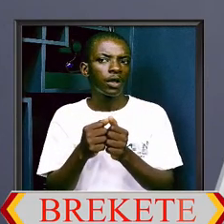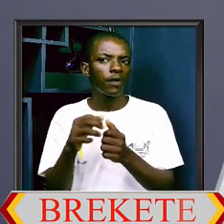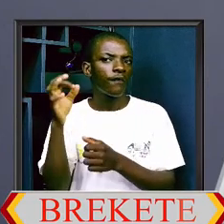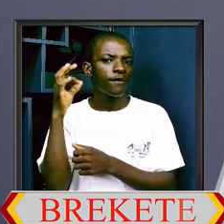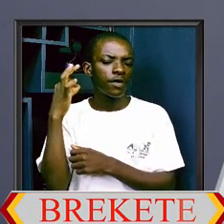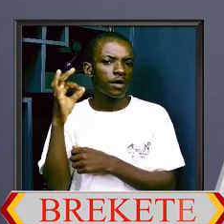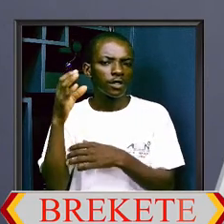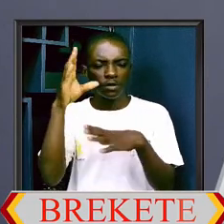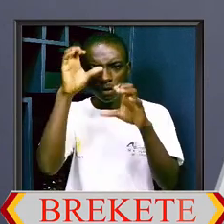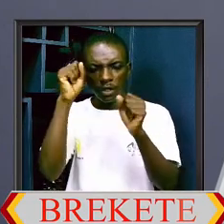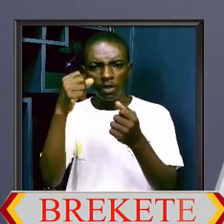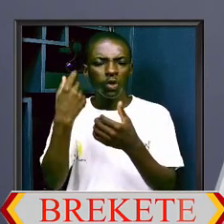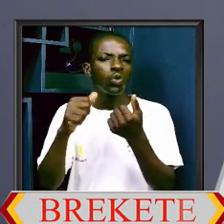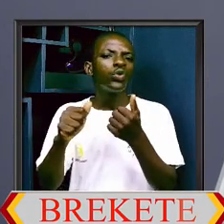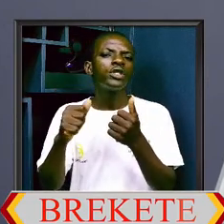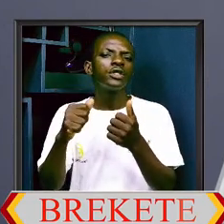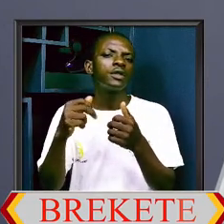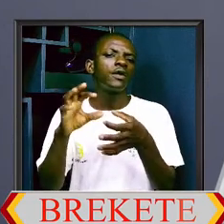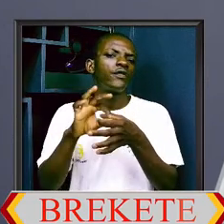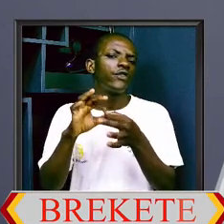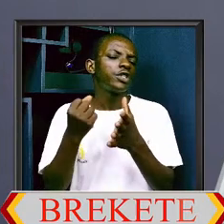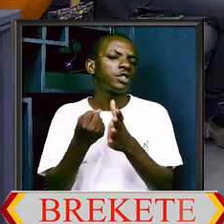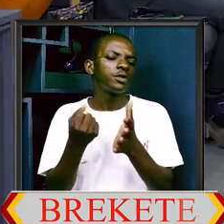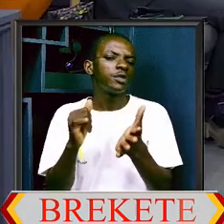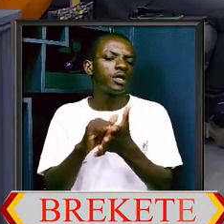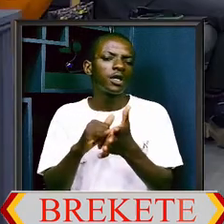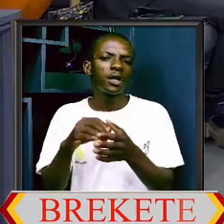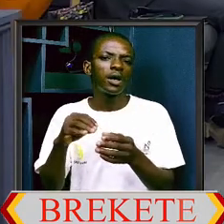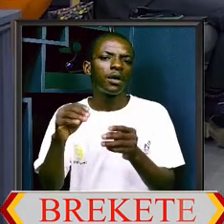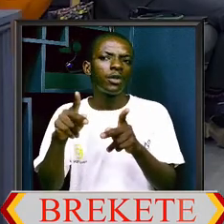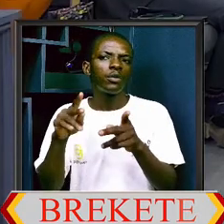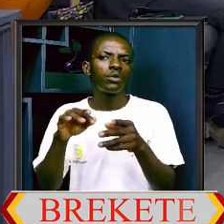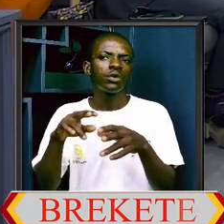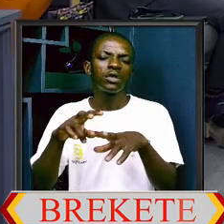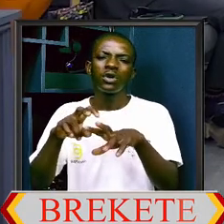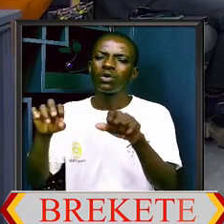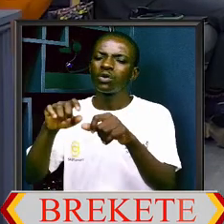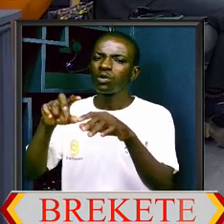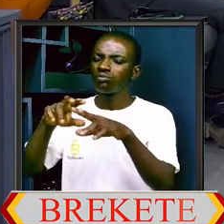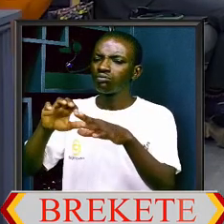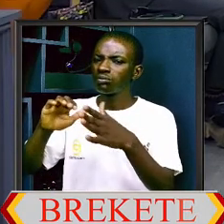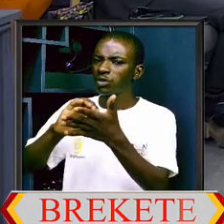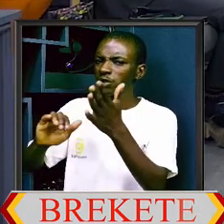them which partnership you go do with person where other people they run away